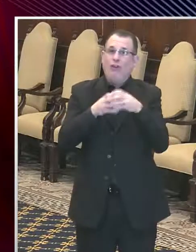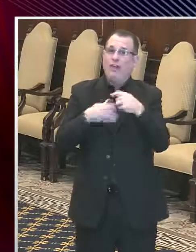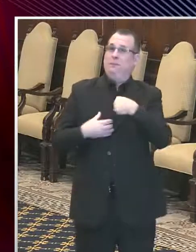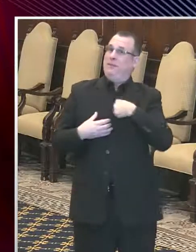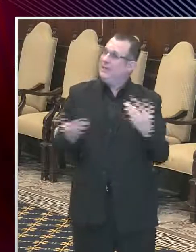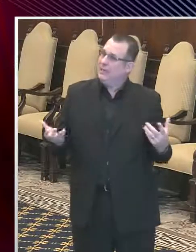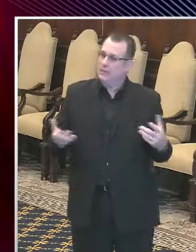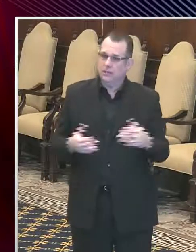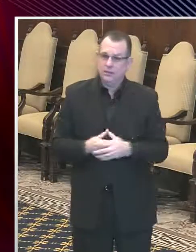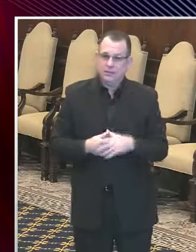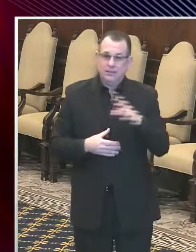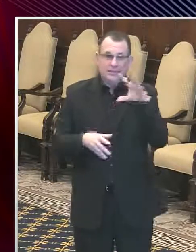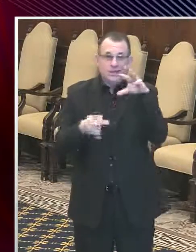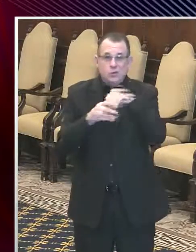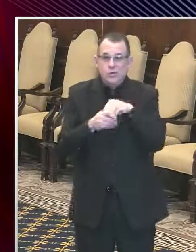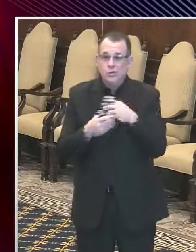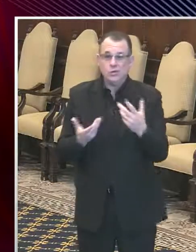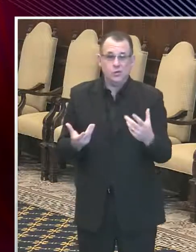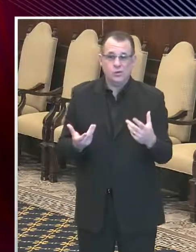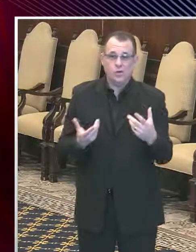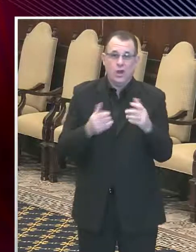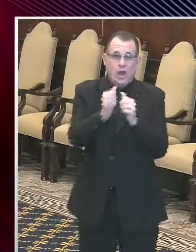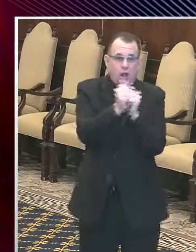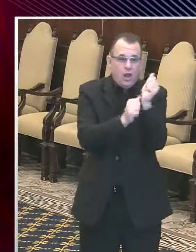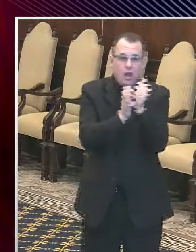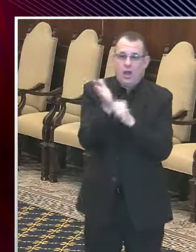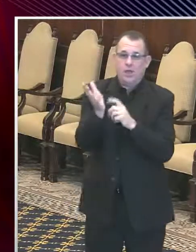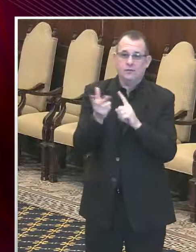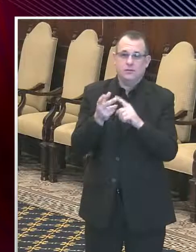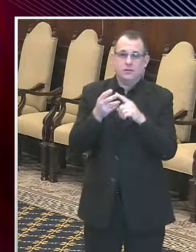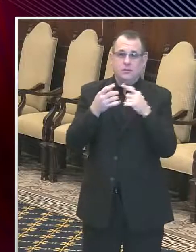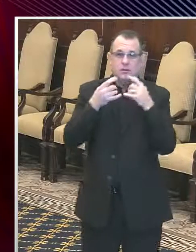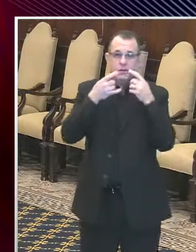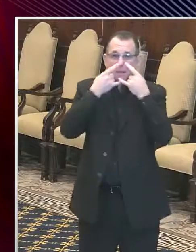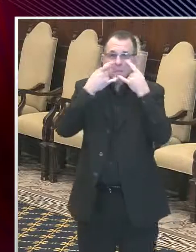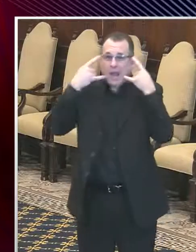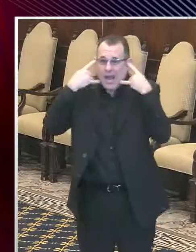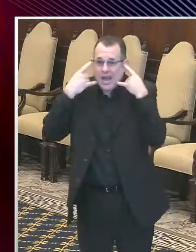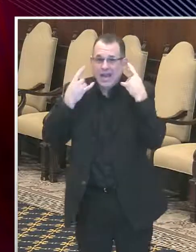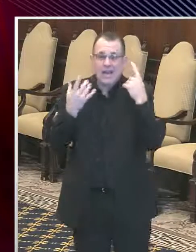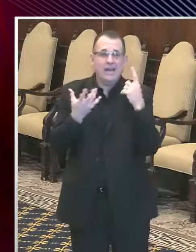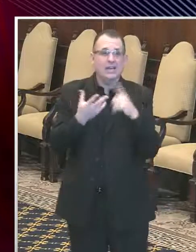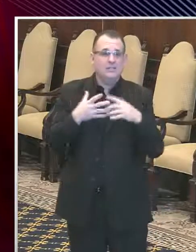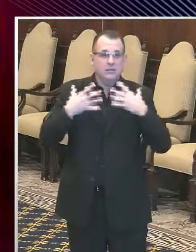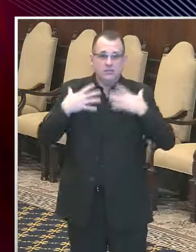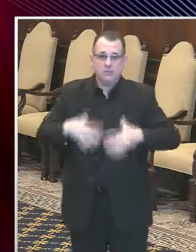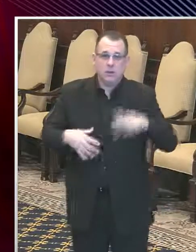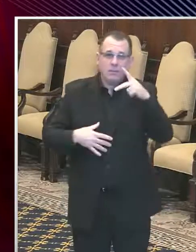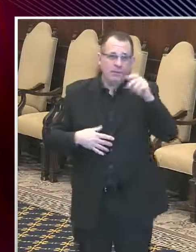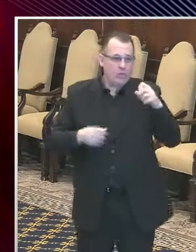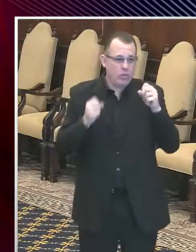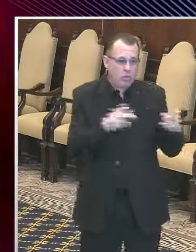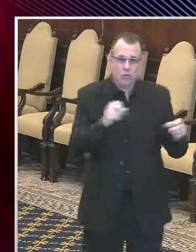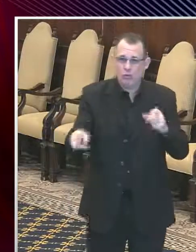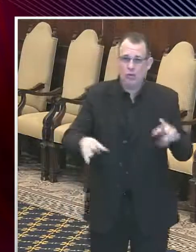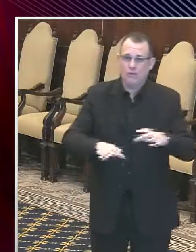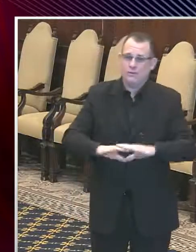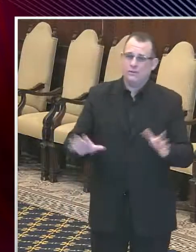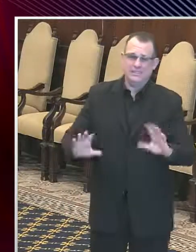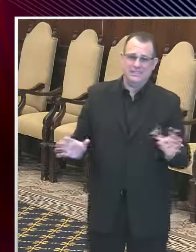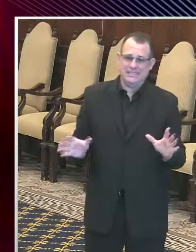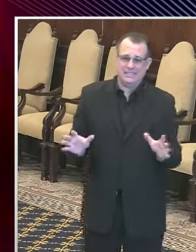disposable gloves, face masks, and other personal protective equipment. To keep our sanitation workers safe, all trash should be